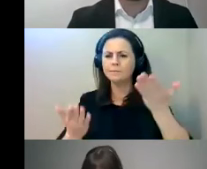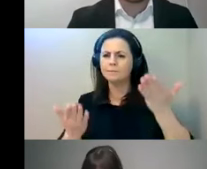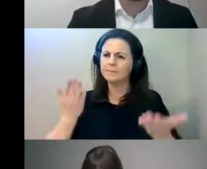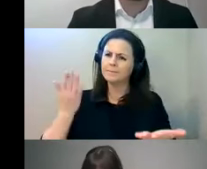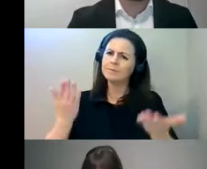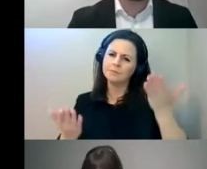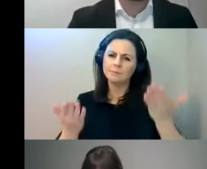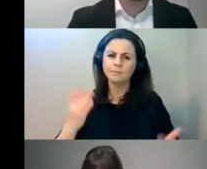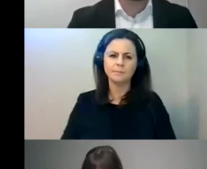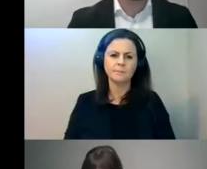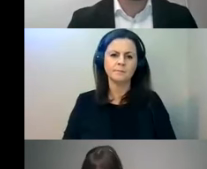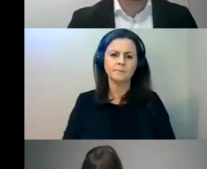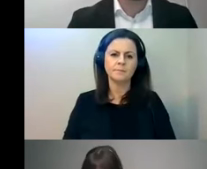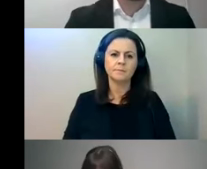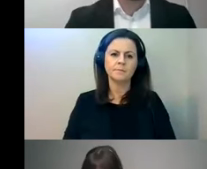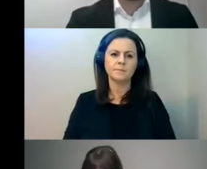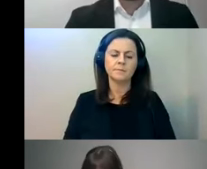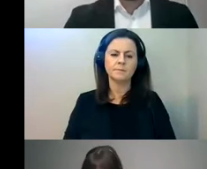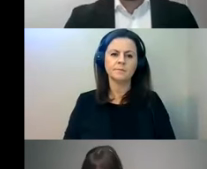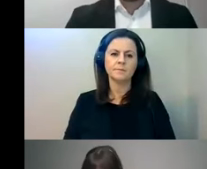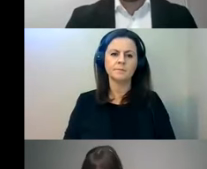would expect.